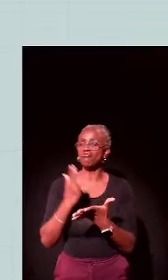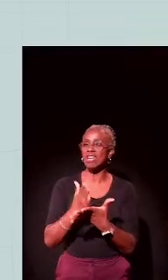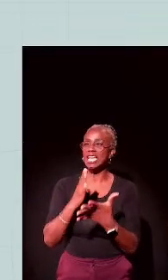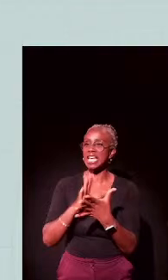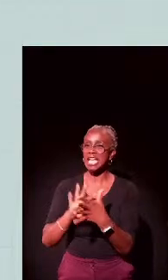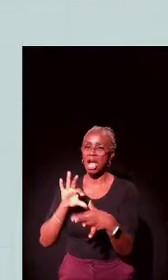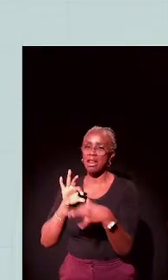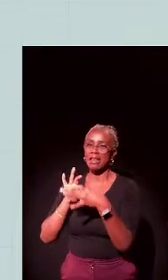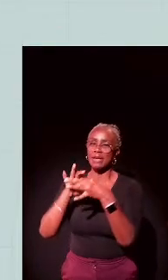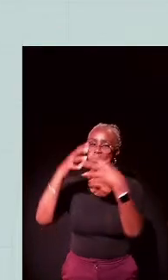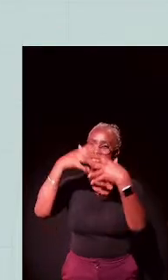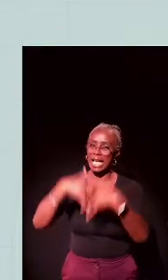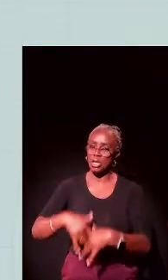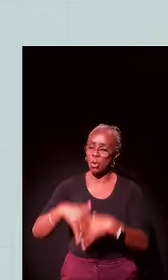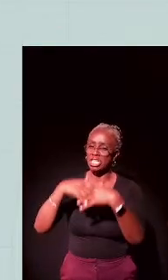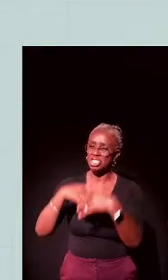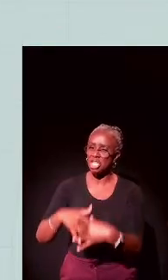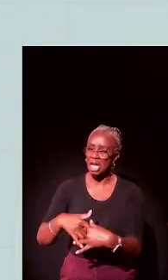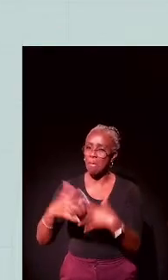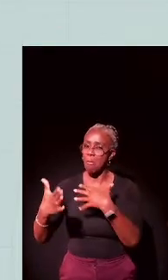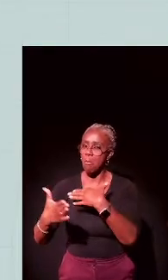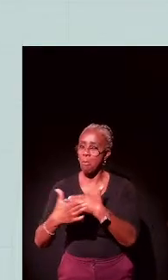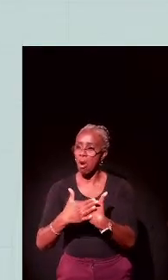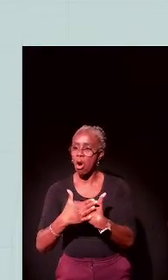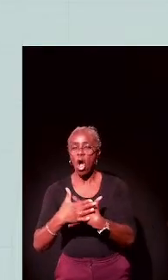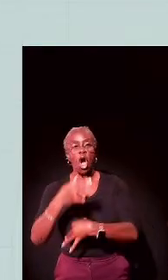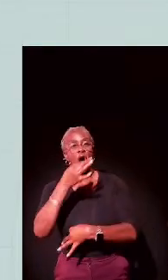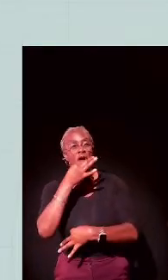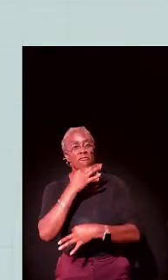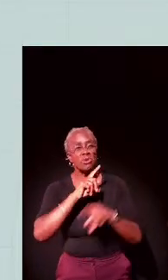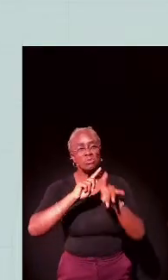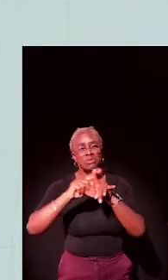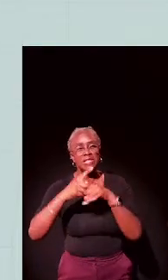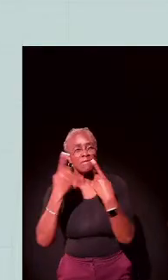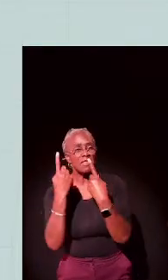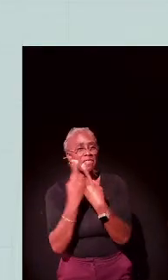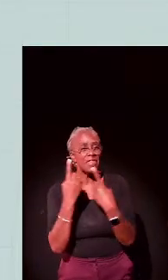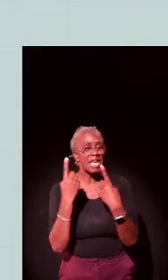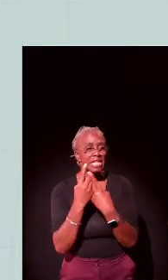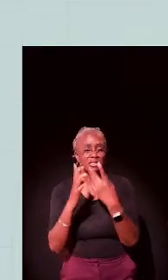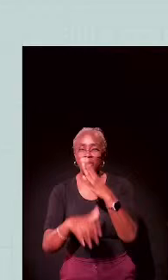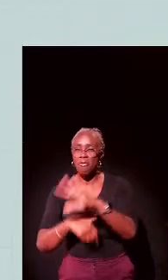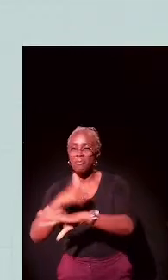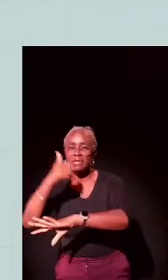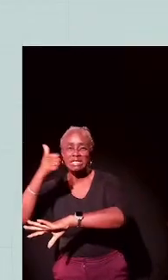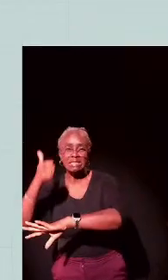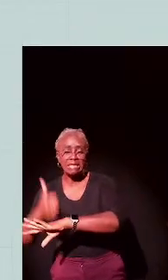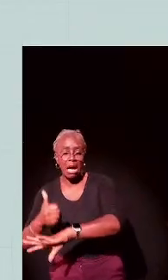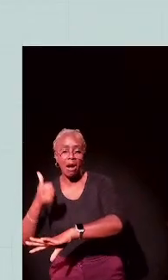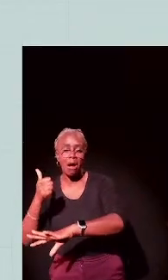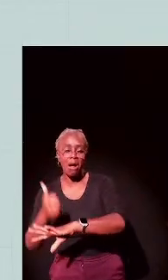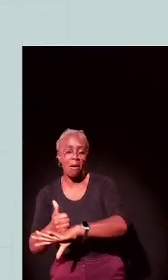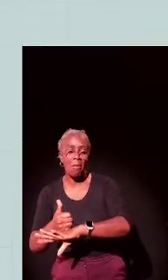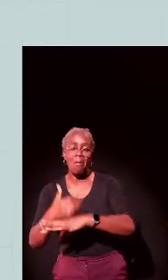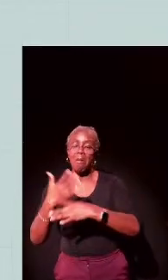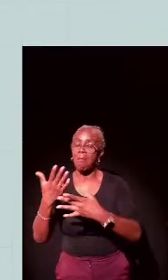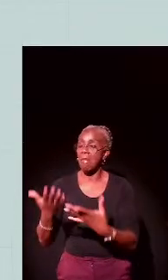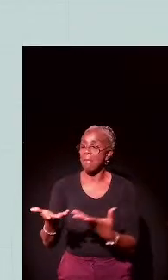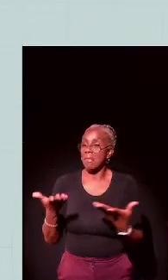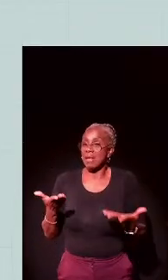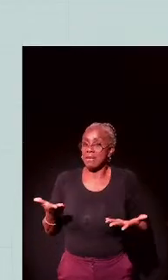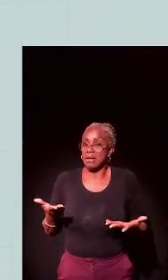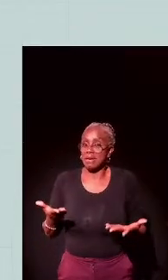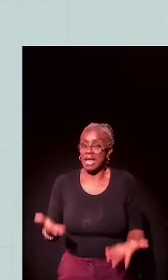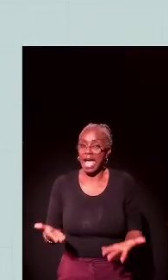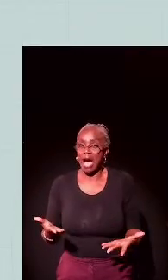being a technologist. And I've done a few things here and there, co-founded a climate tech startup, post which I'm now